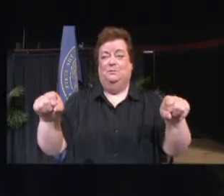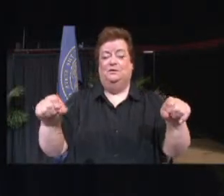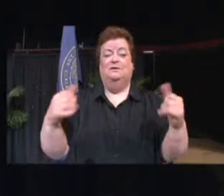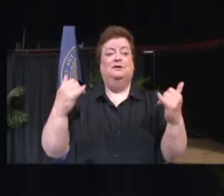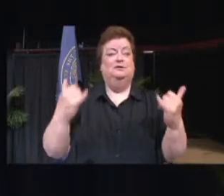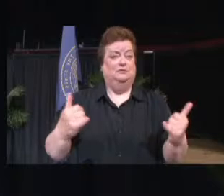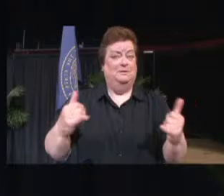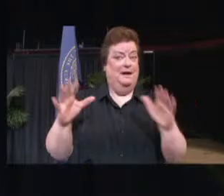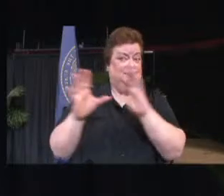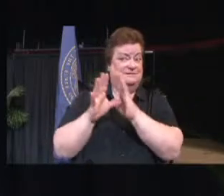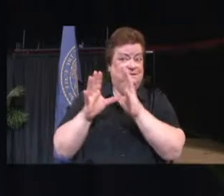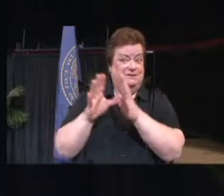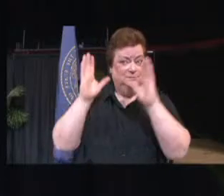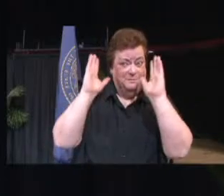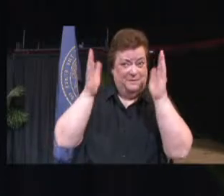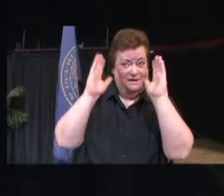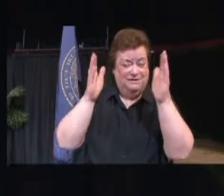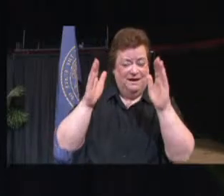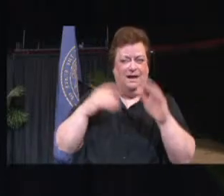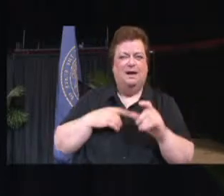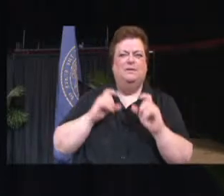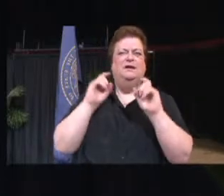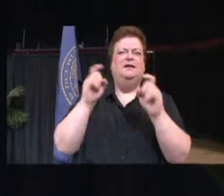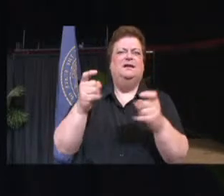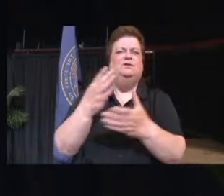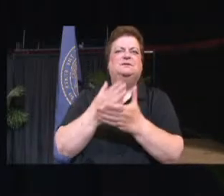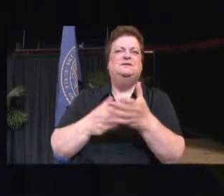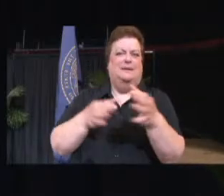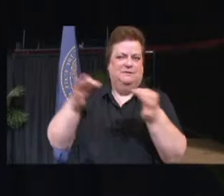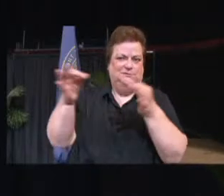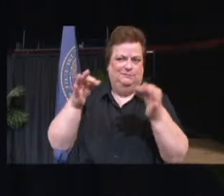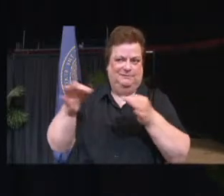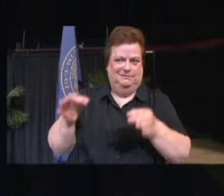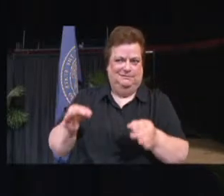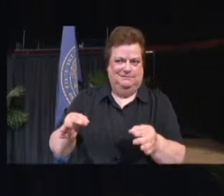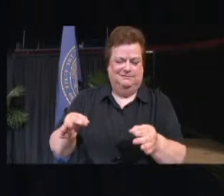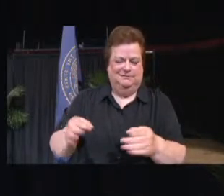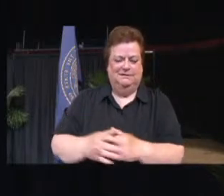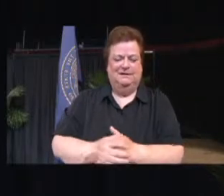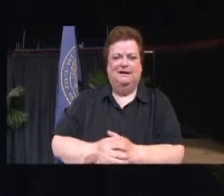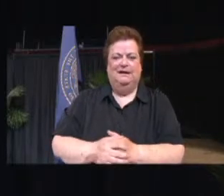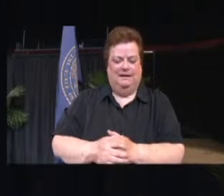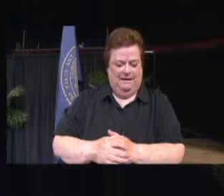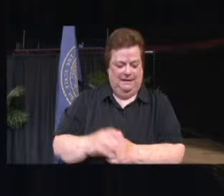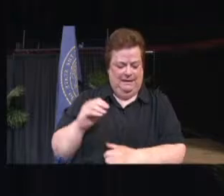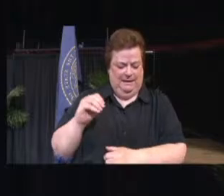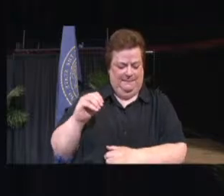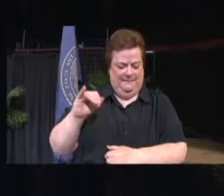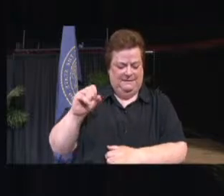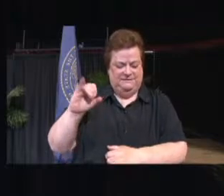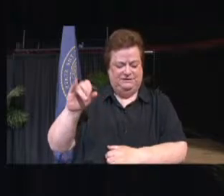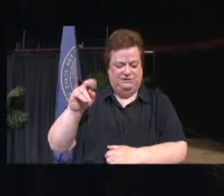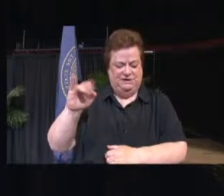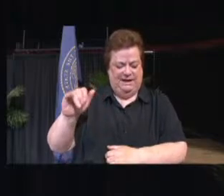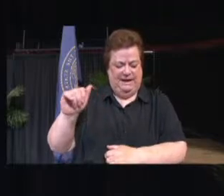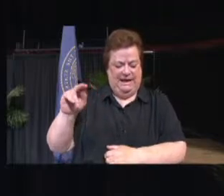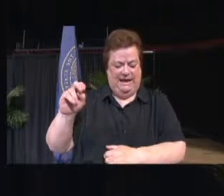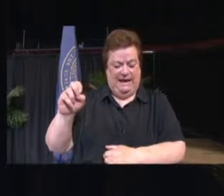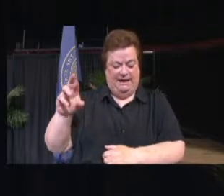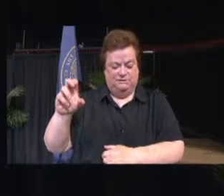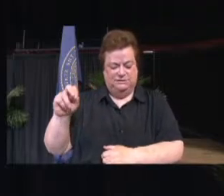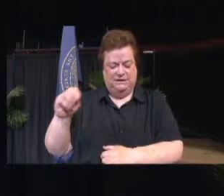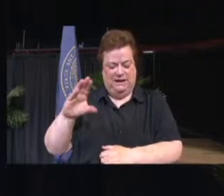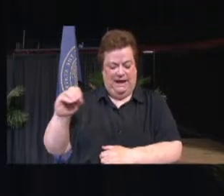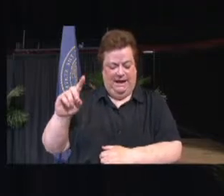pay attention. I'm going to give you a few pieces of instruction. Miss Jenny Anderson and Mr. Dave Bell are going